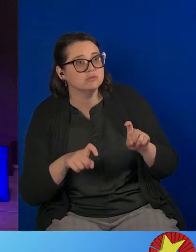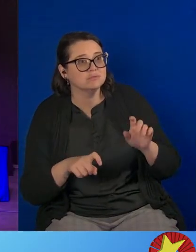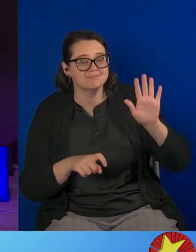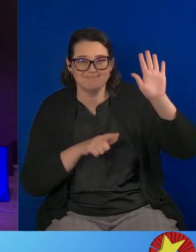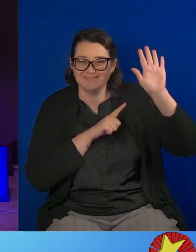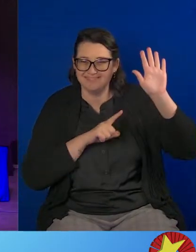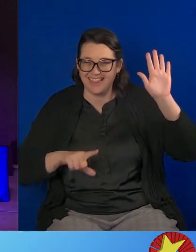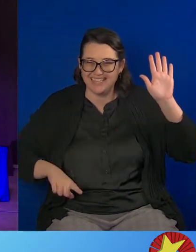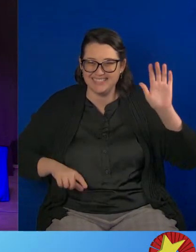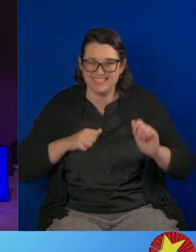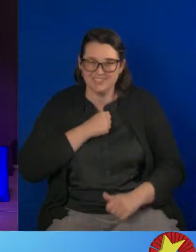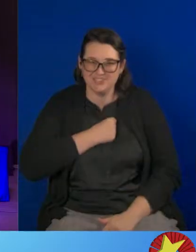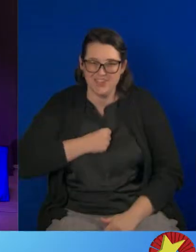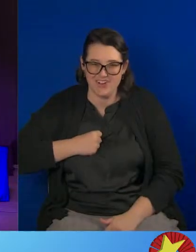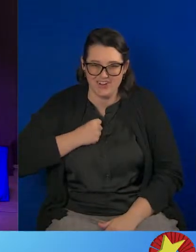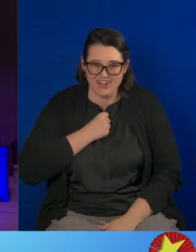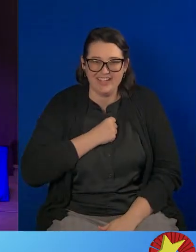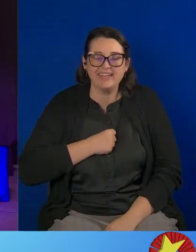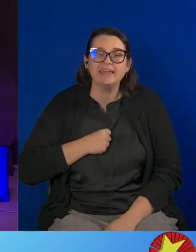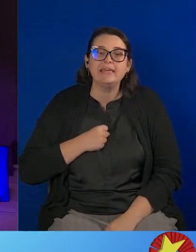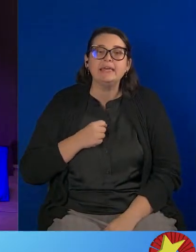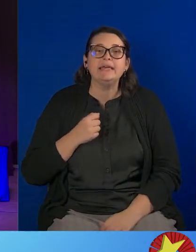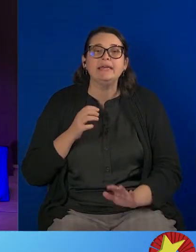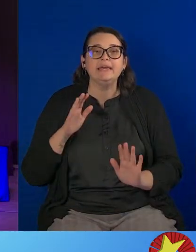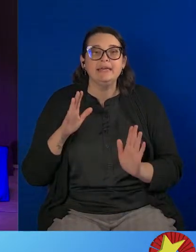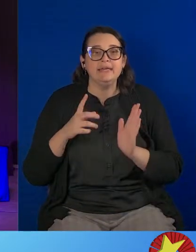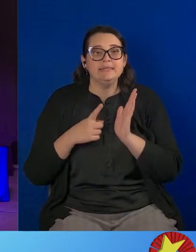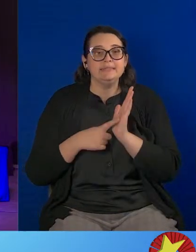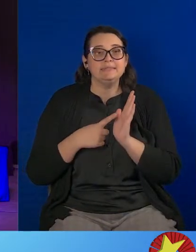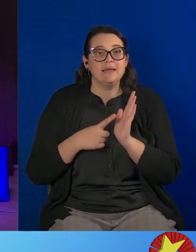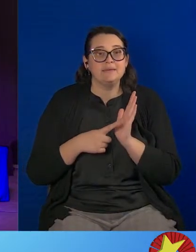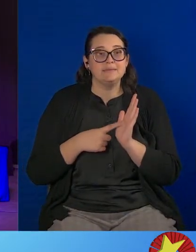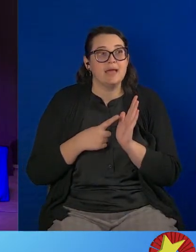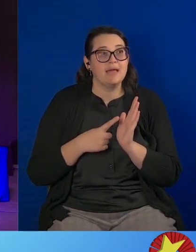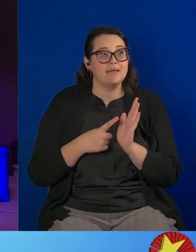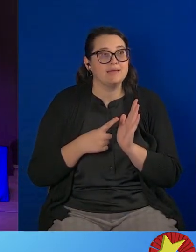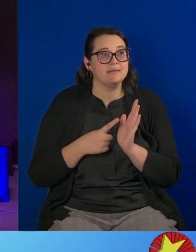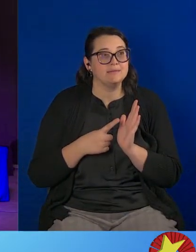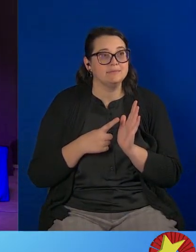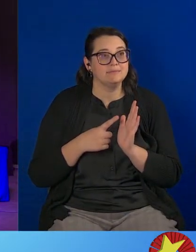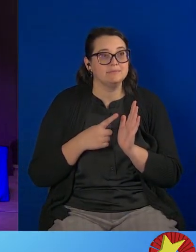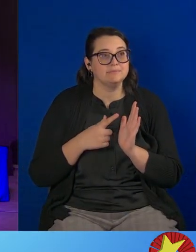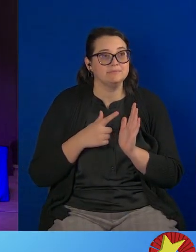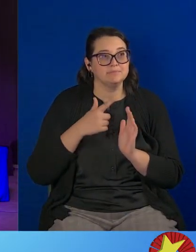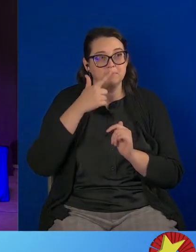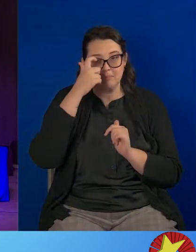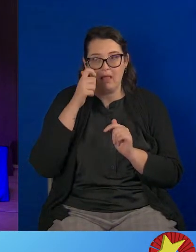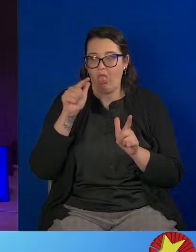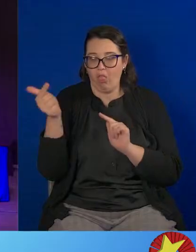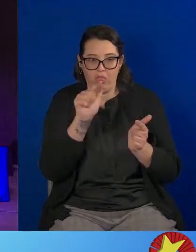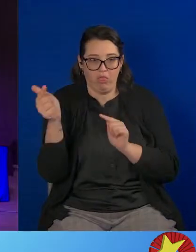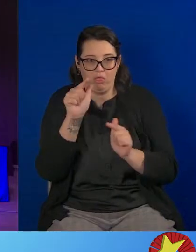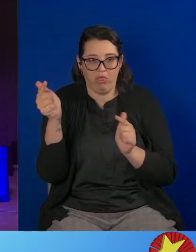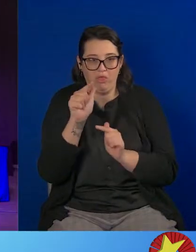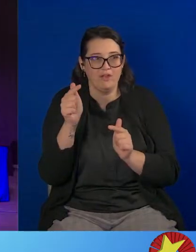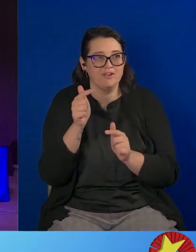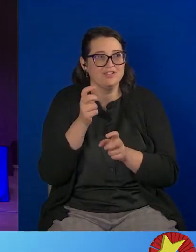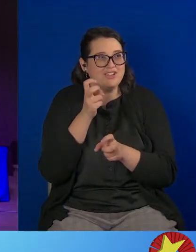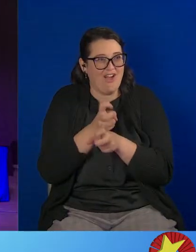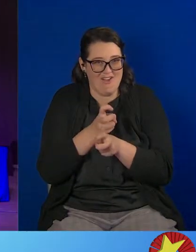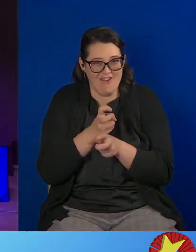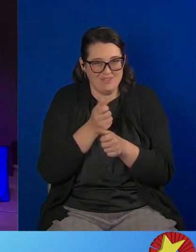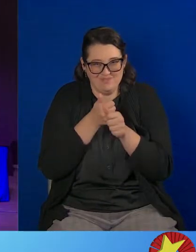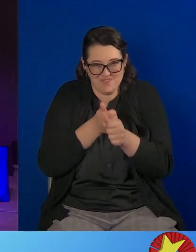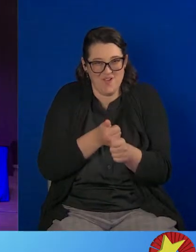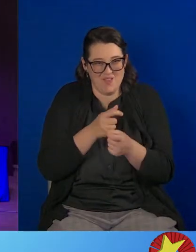Sorry, this is Board Member Bove. Sometimes because the back and forth between two people is hard for us to follow when